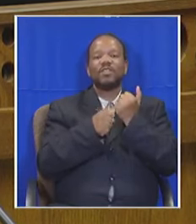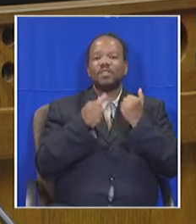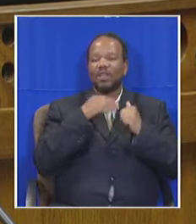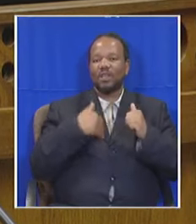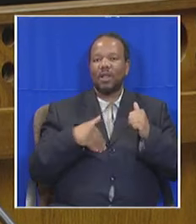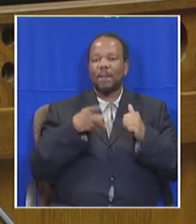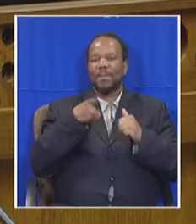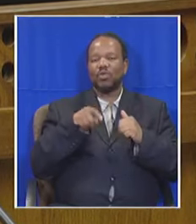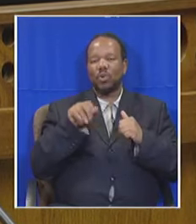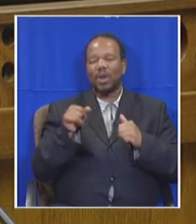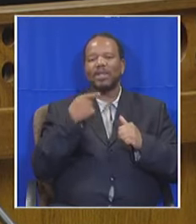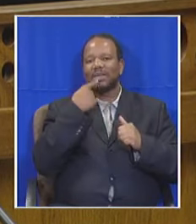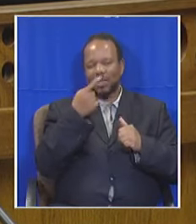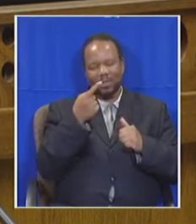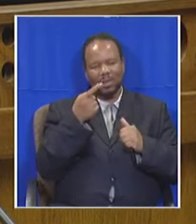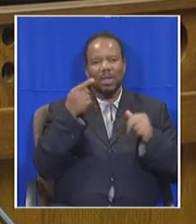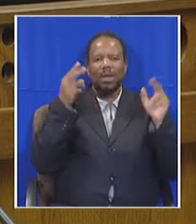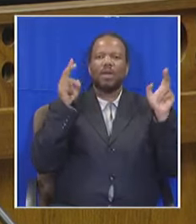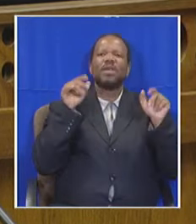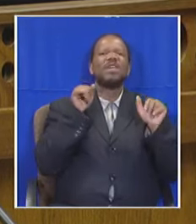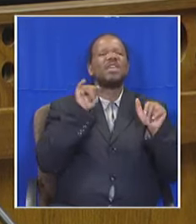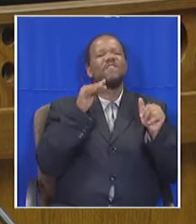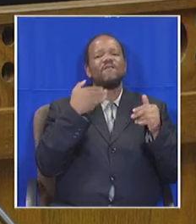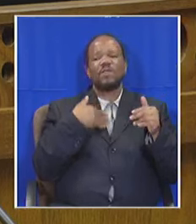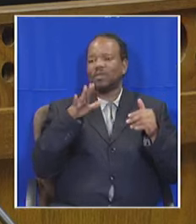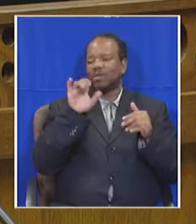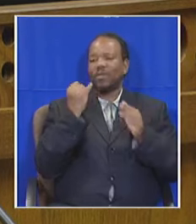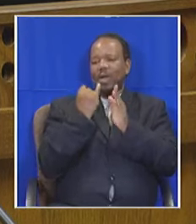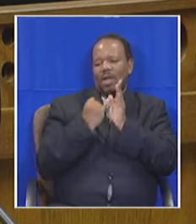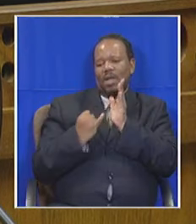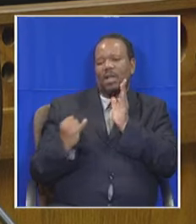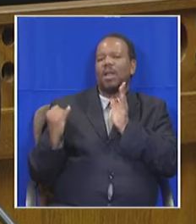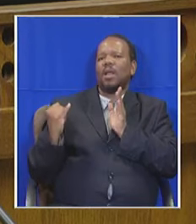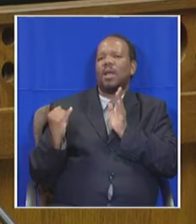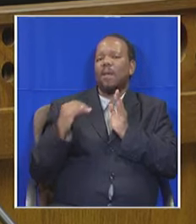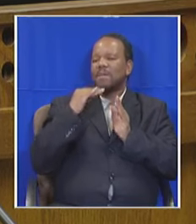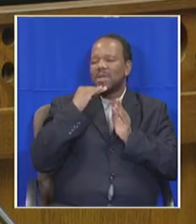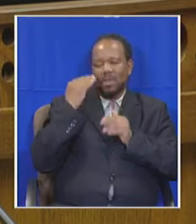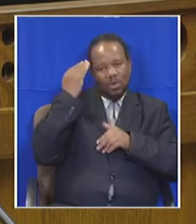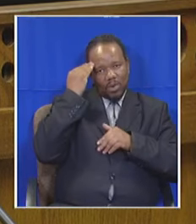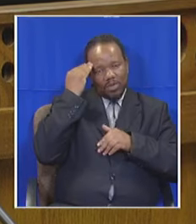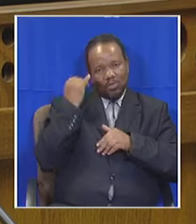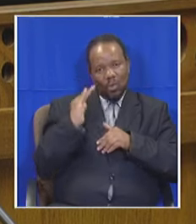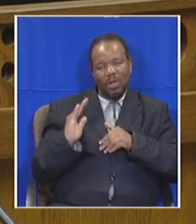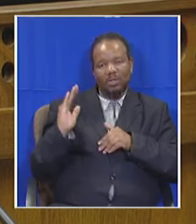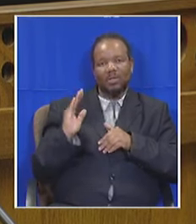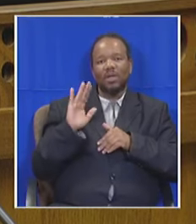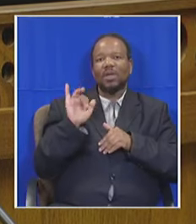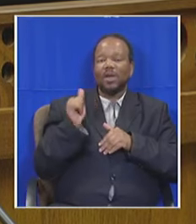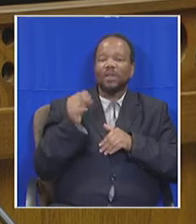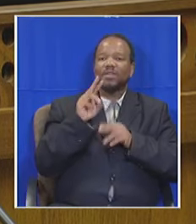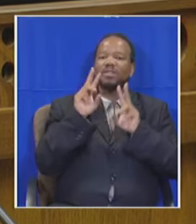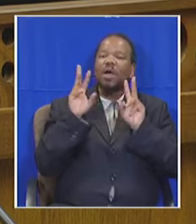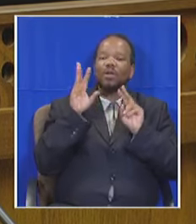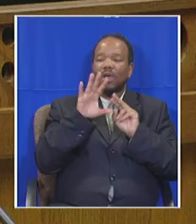it something like this: if we isolate ourselves knowledge-wise, South Africa's own amazing advances would be lost